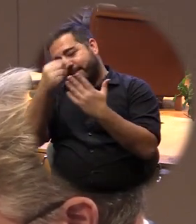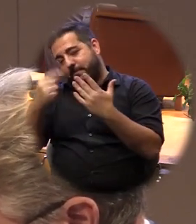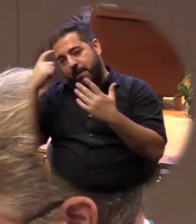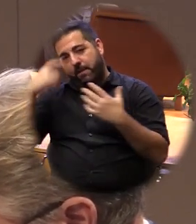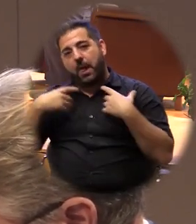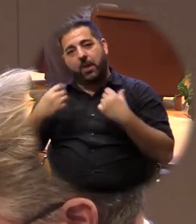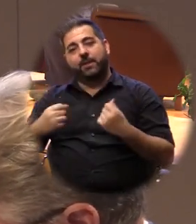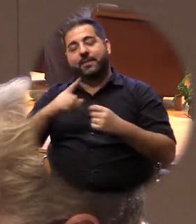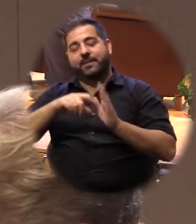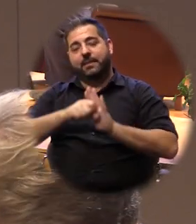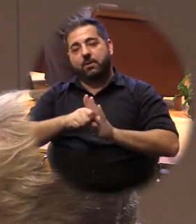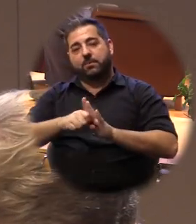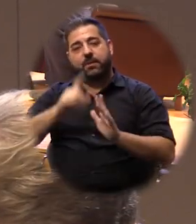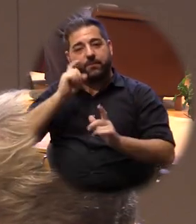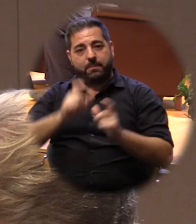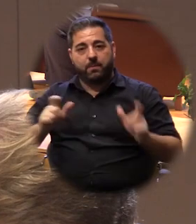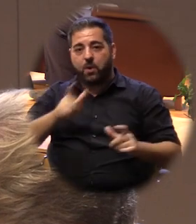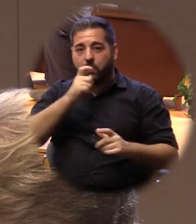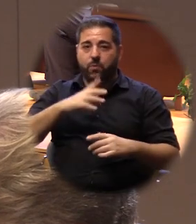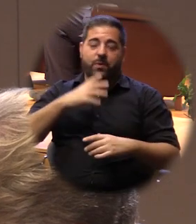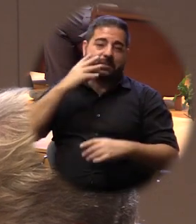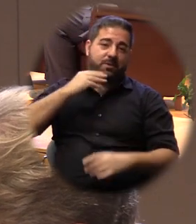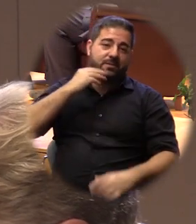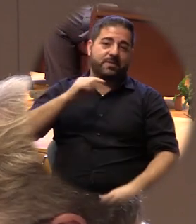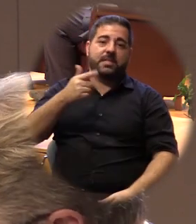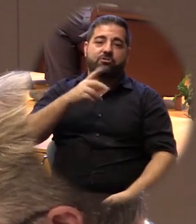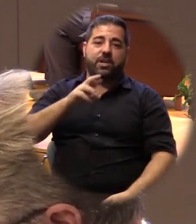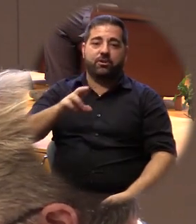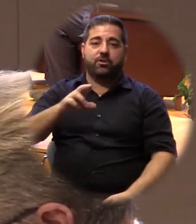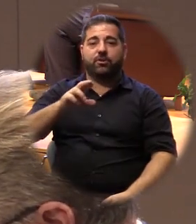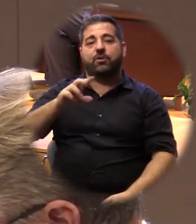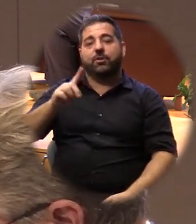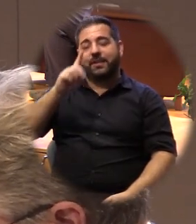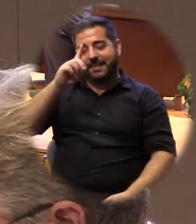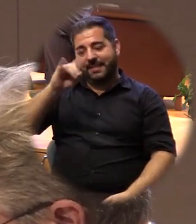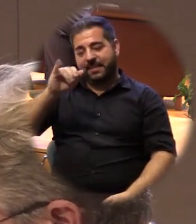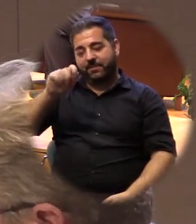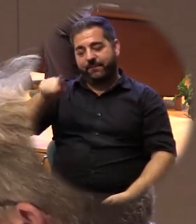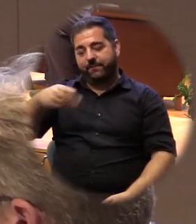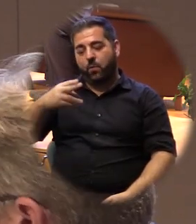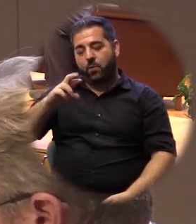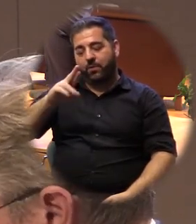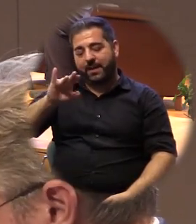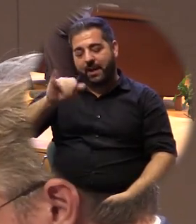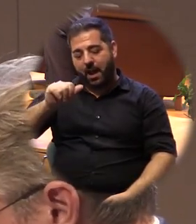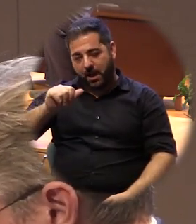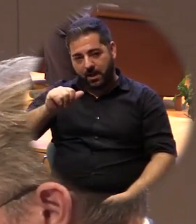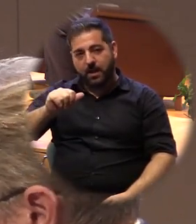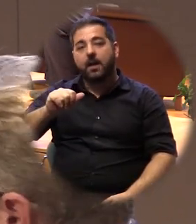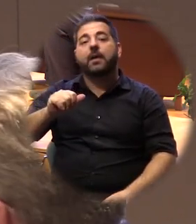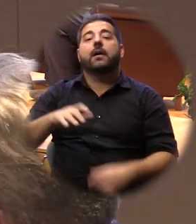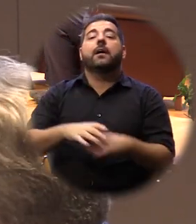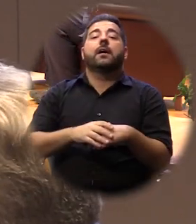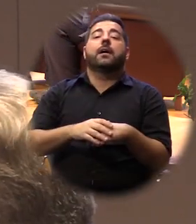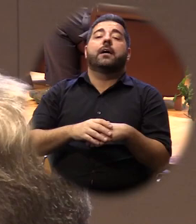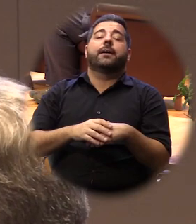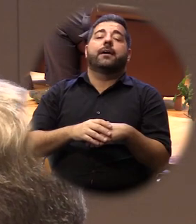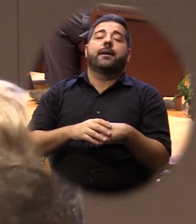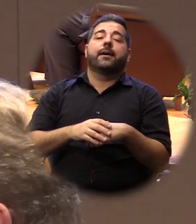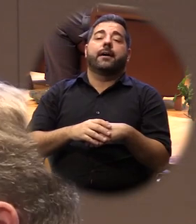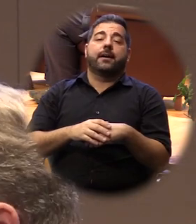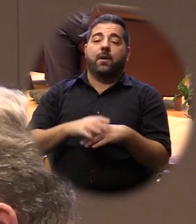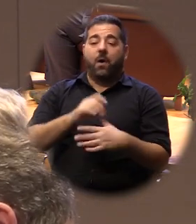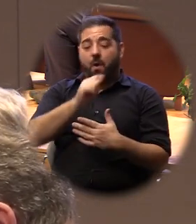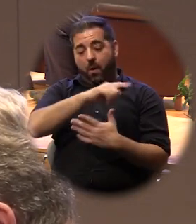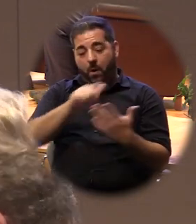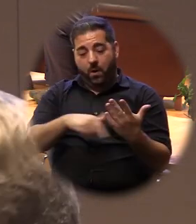for folks who experience gender dysphoria or who are trans and gender expansive. And all of these things can't be seen as